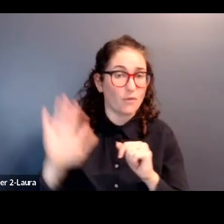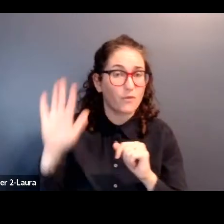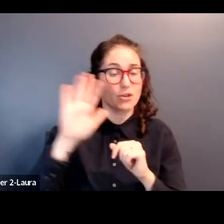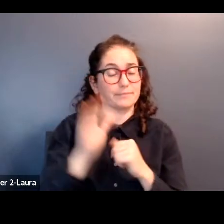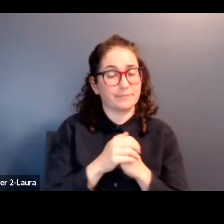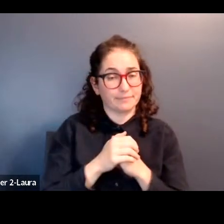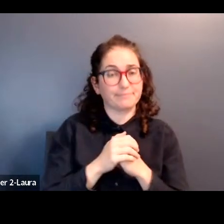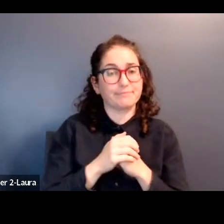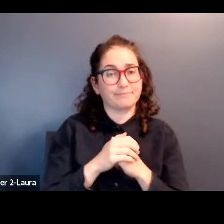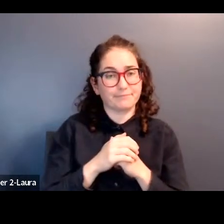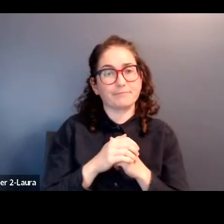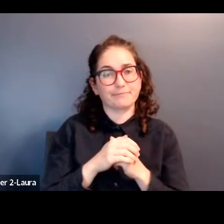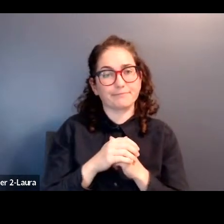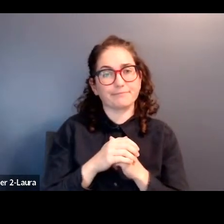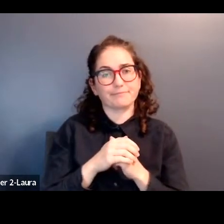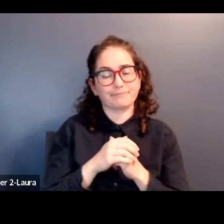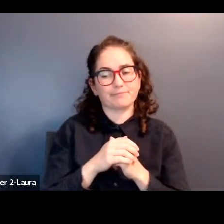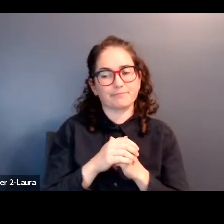that